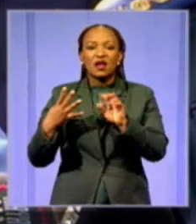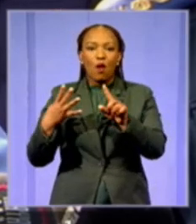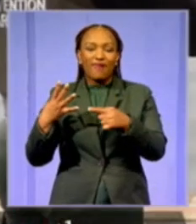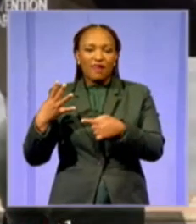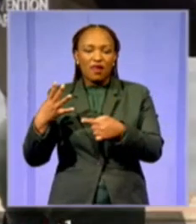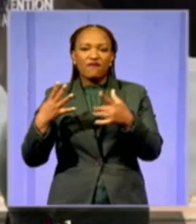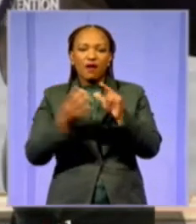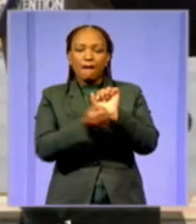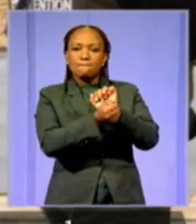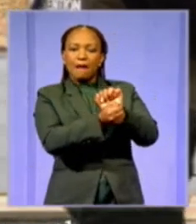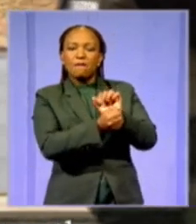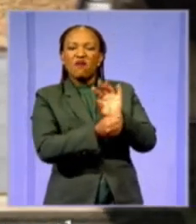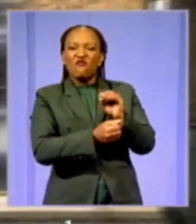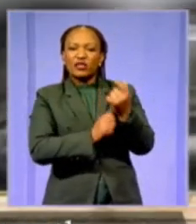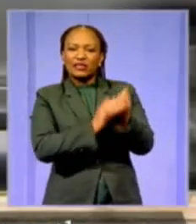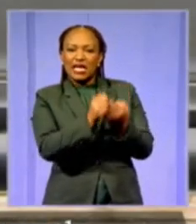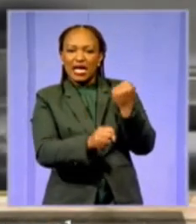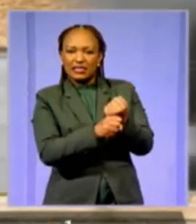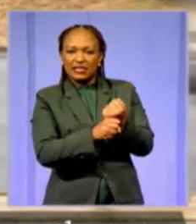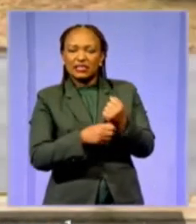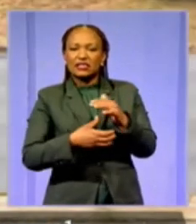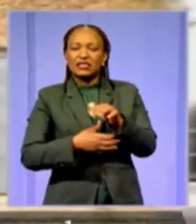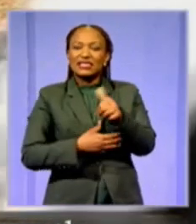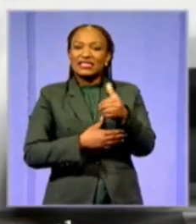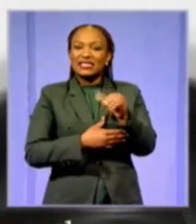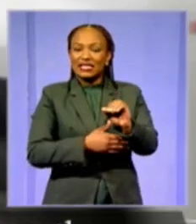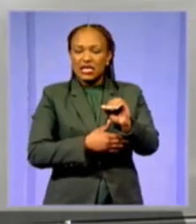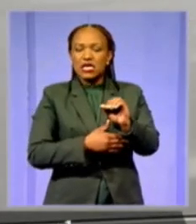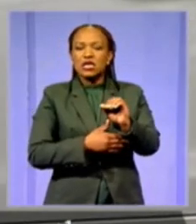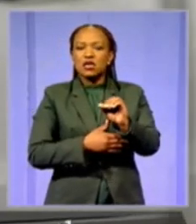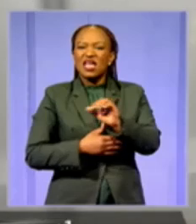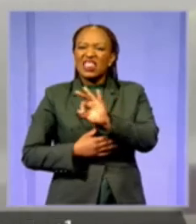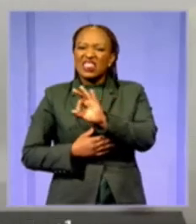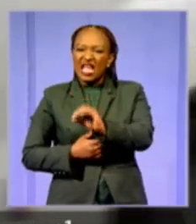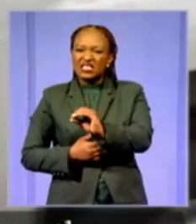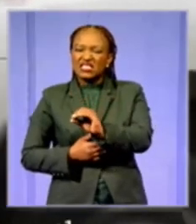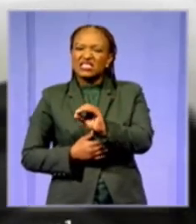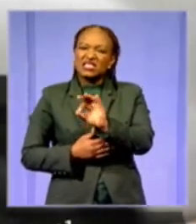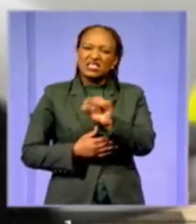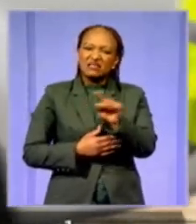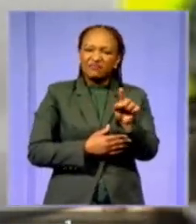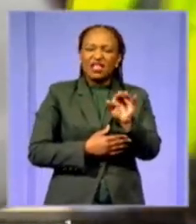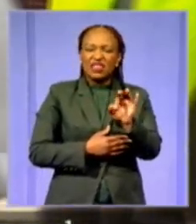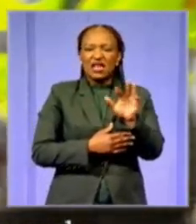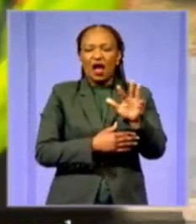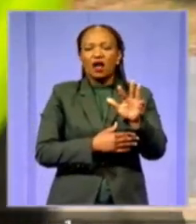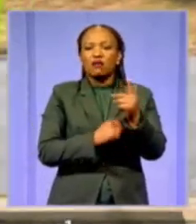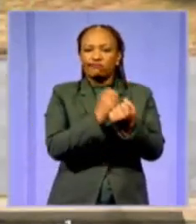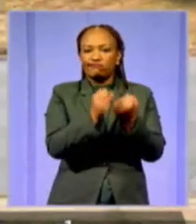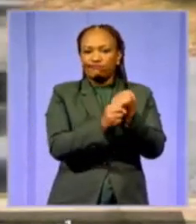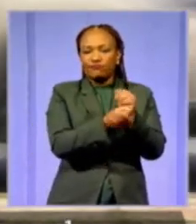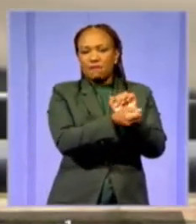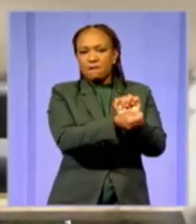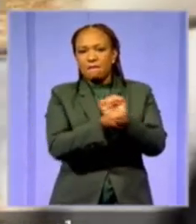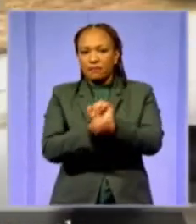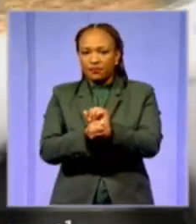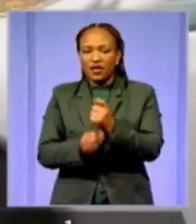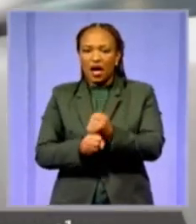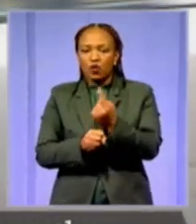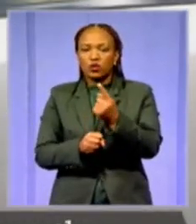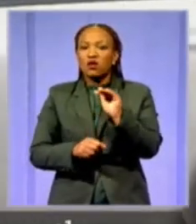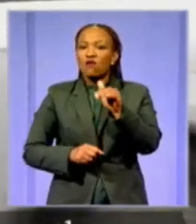over, 60 were convicted for between 30 to 39 years. Mo Gauteng go tshwerwe batho ba feta